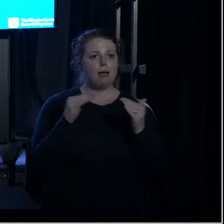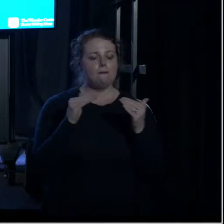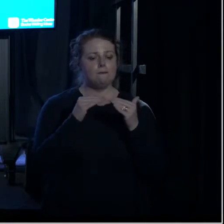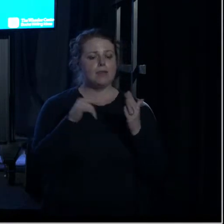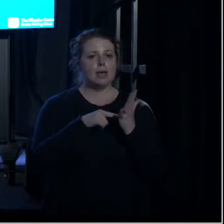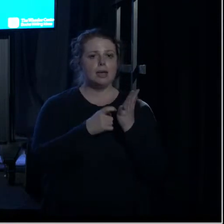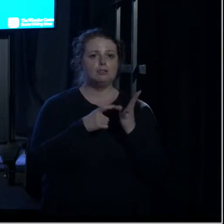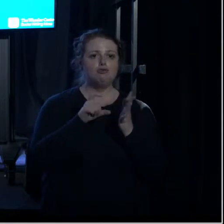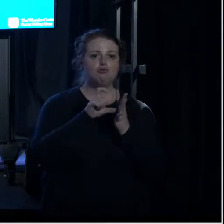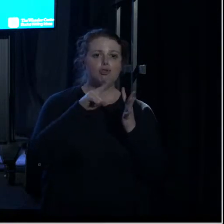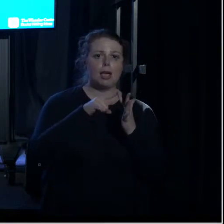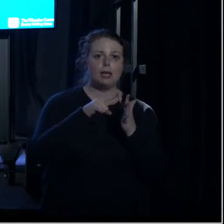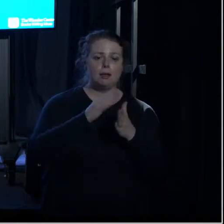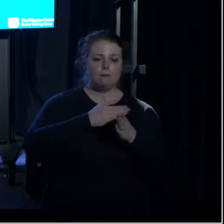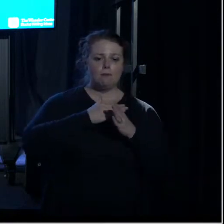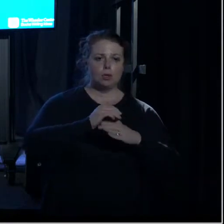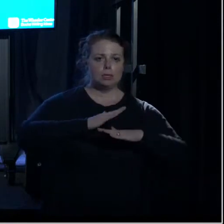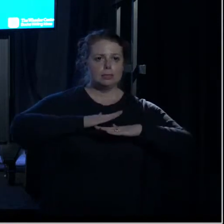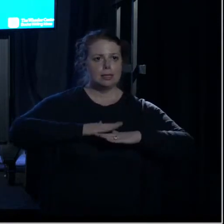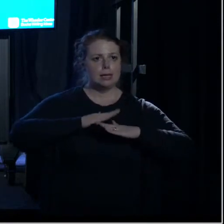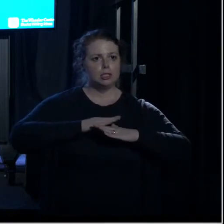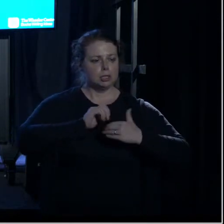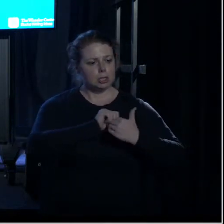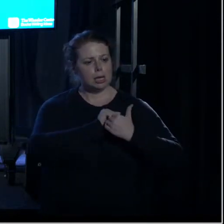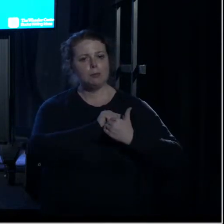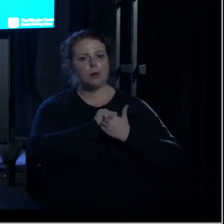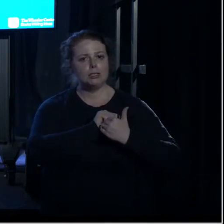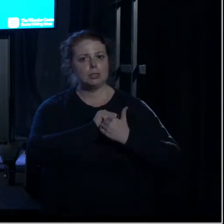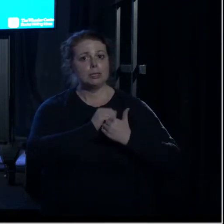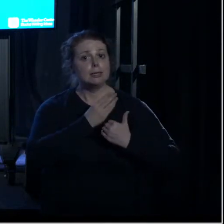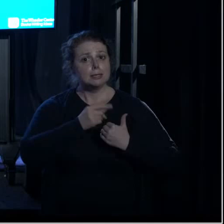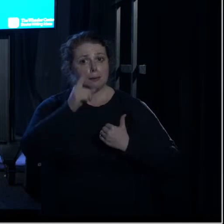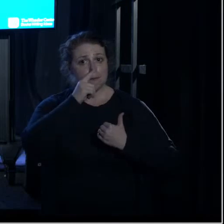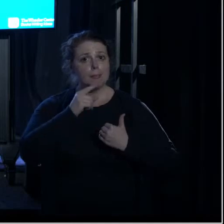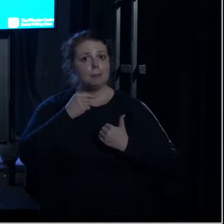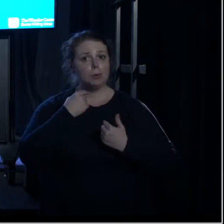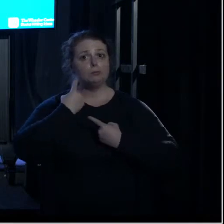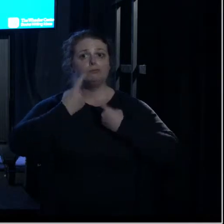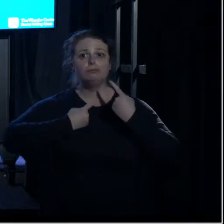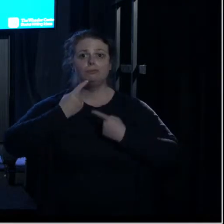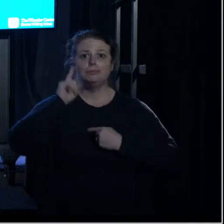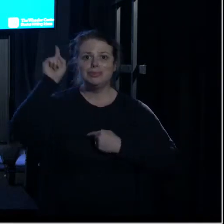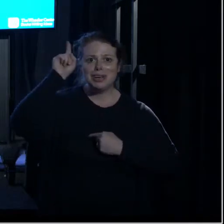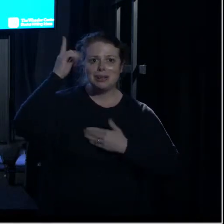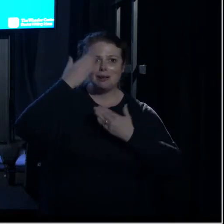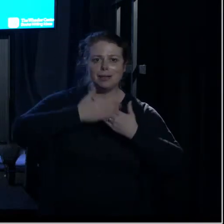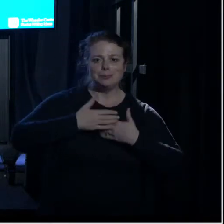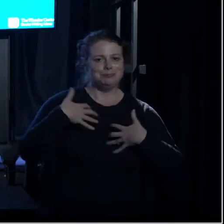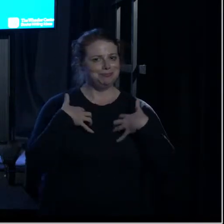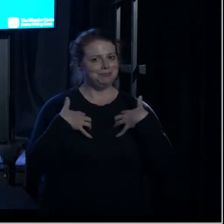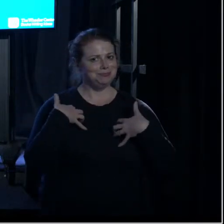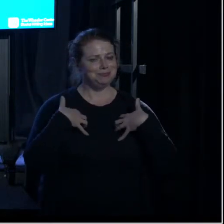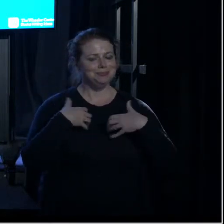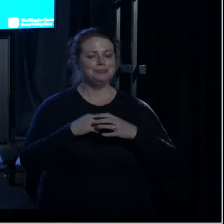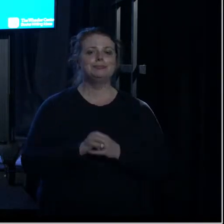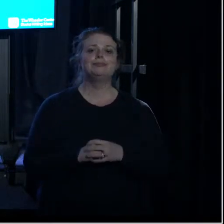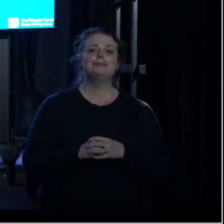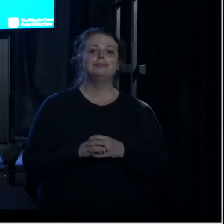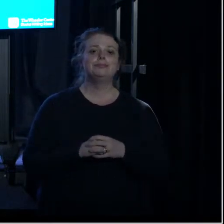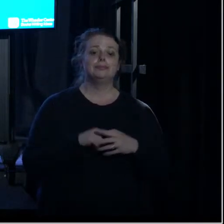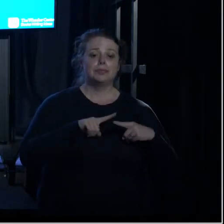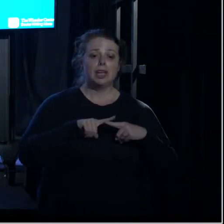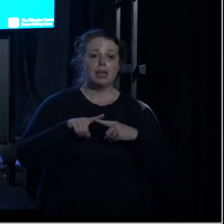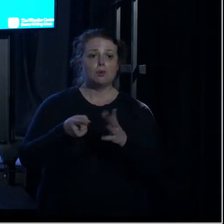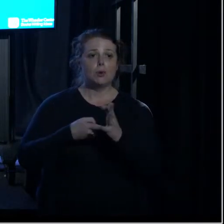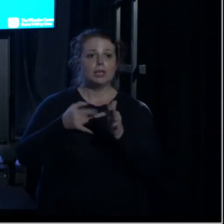poetic collaborations, some of whom you'll get to hear from tonight, which I'm really excited about. Every Tuesday, we'll also bring